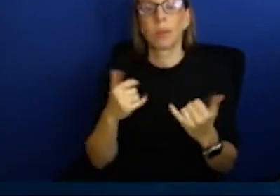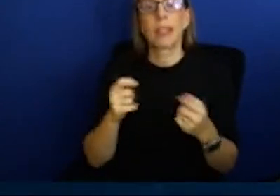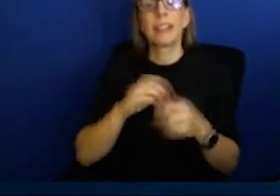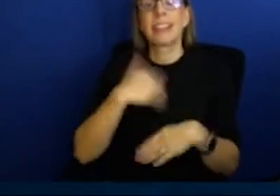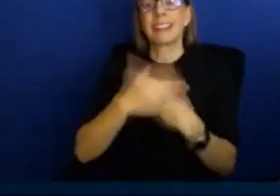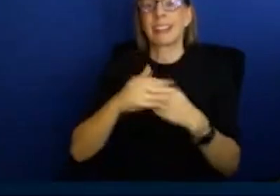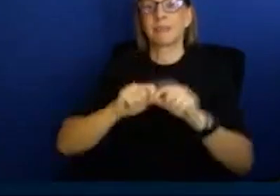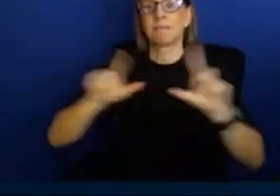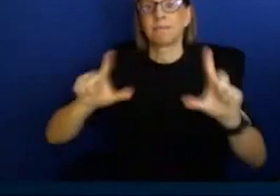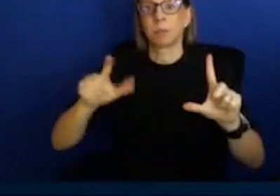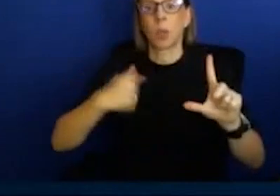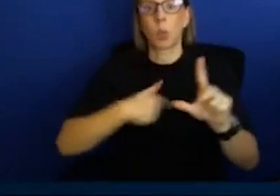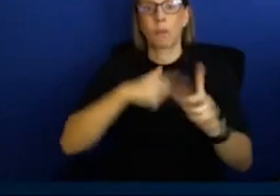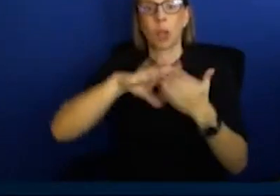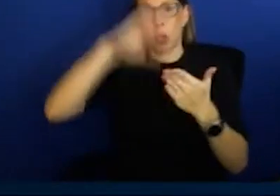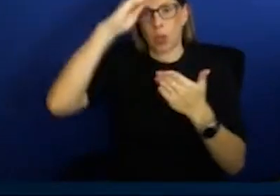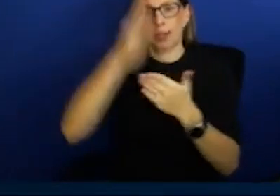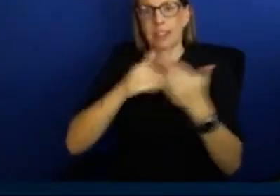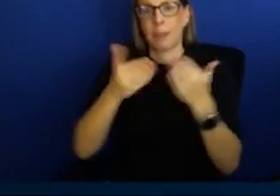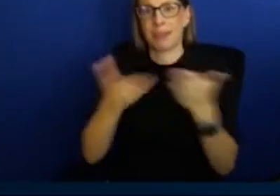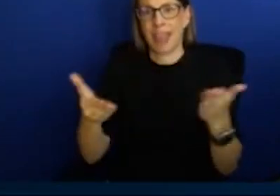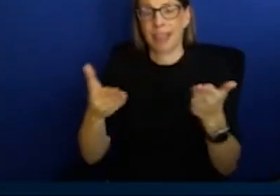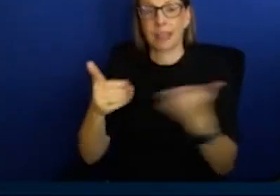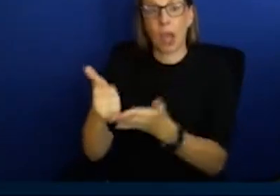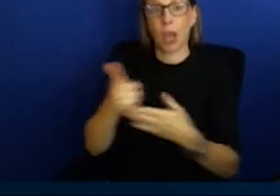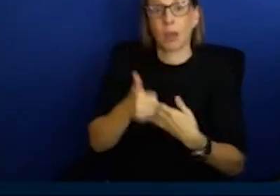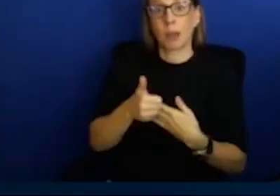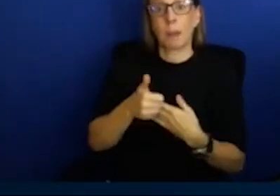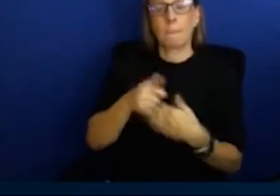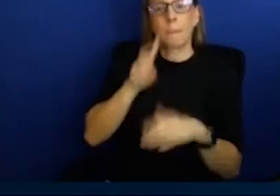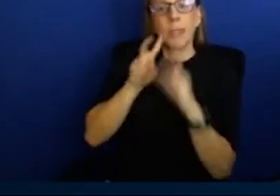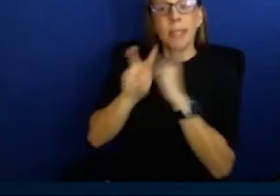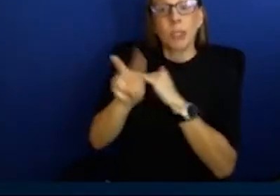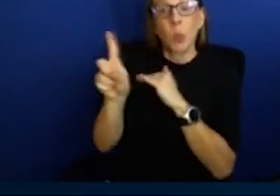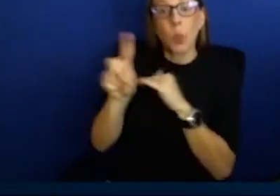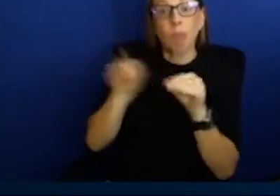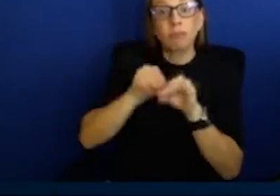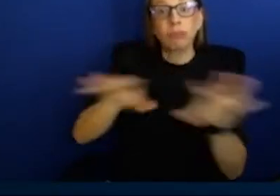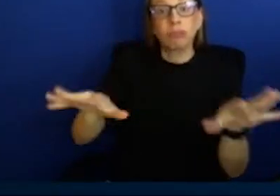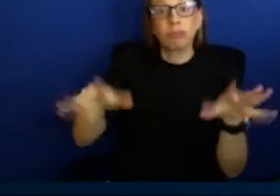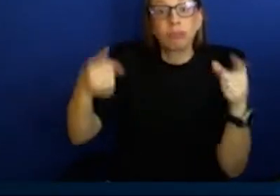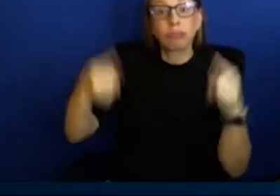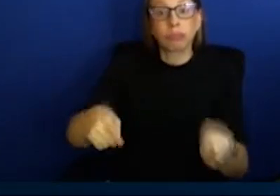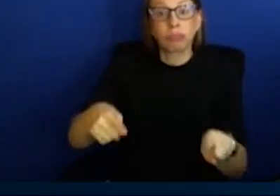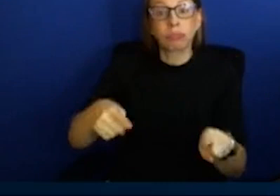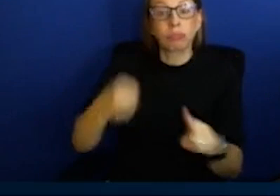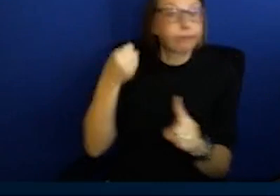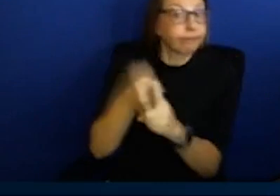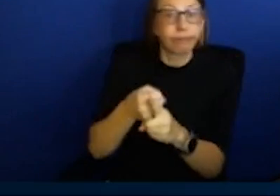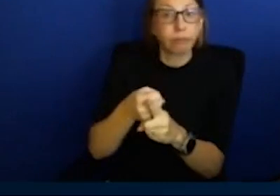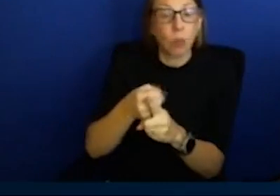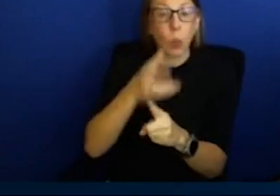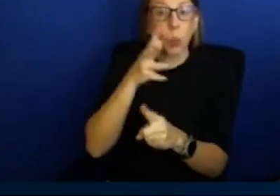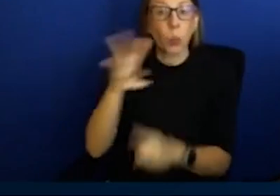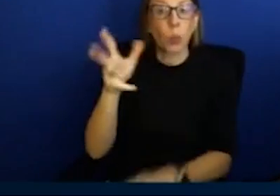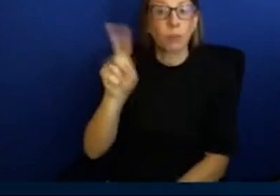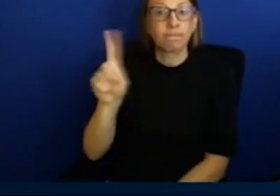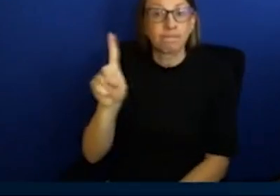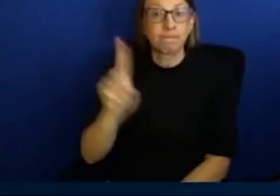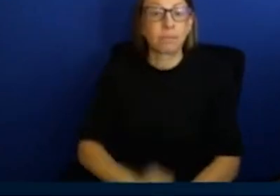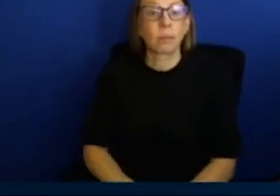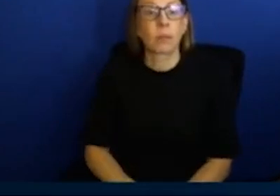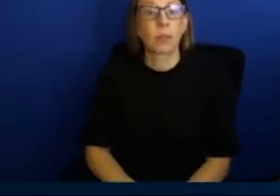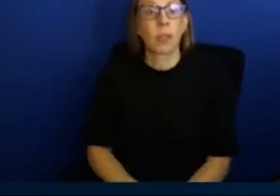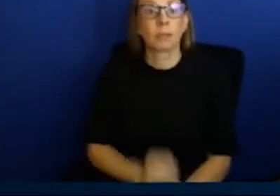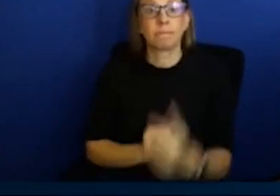slide, is we've learned some things about what helped us to predict where the pandemic was going to hit hardest. And so the 2